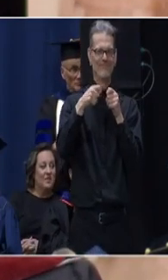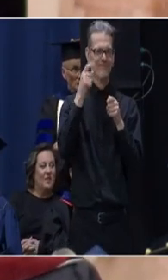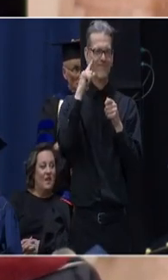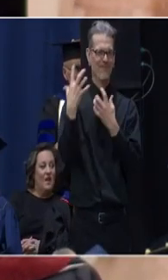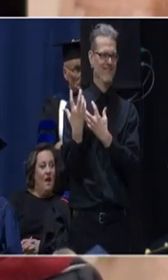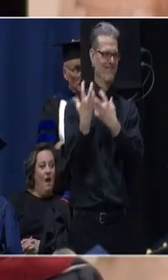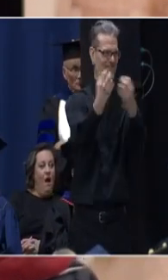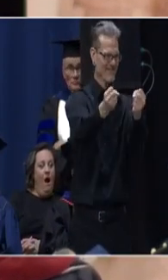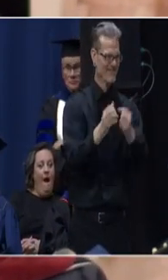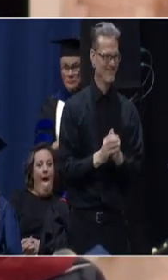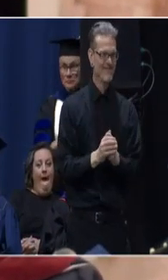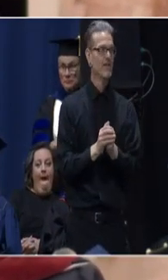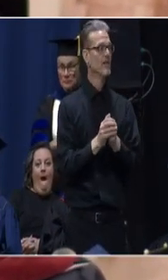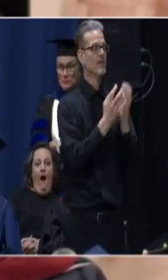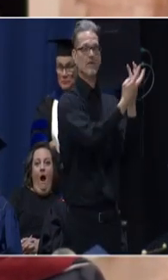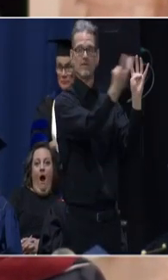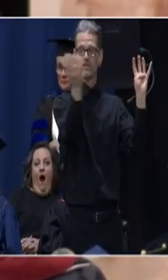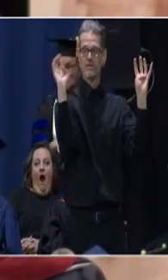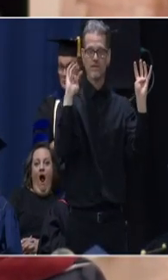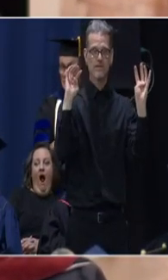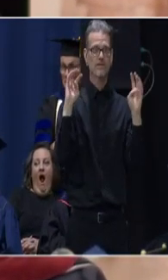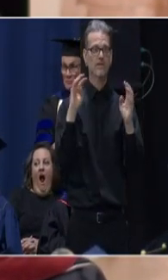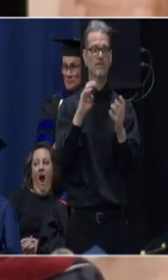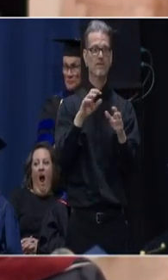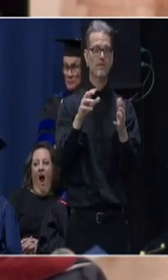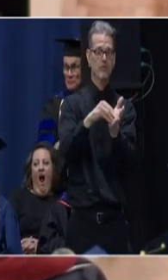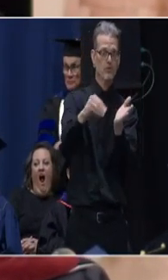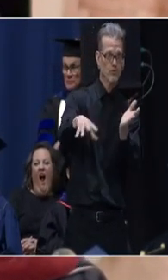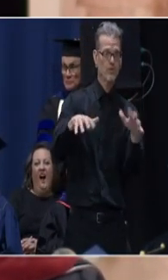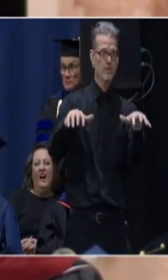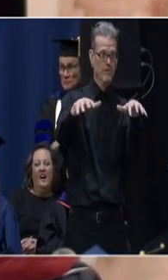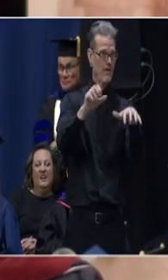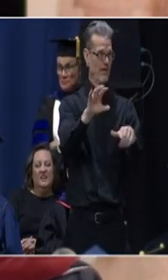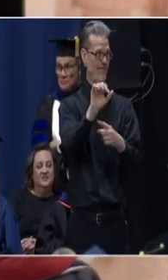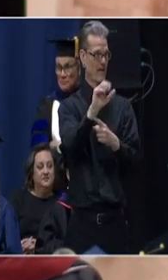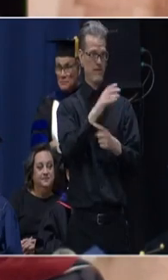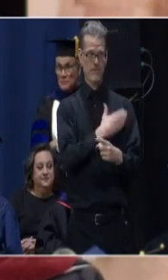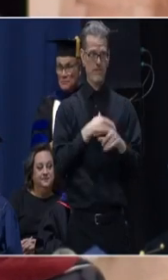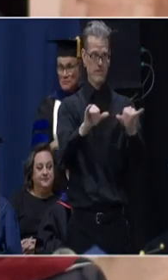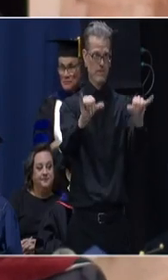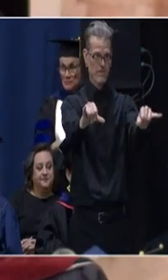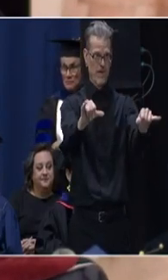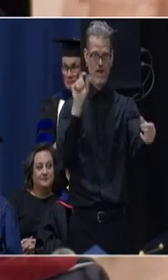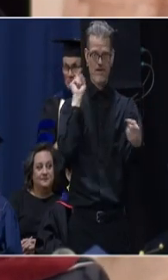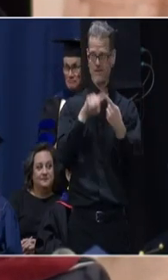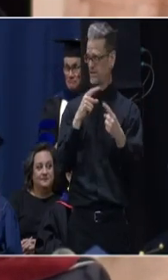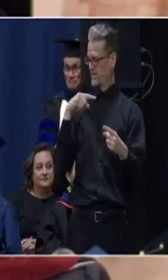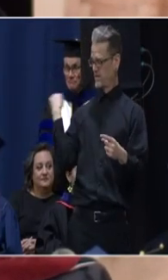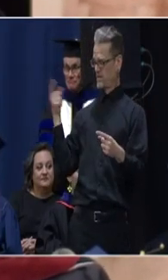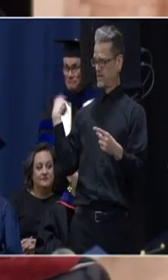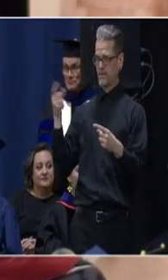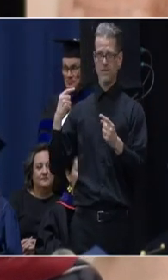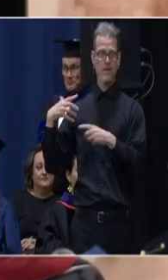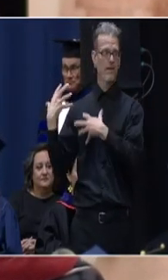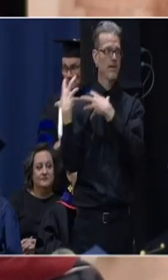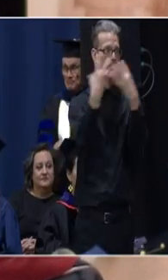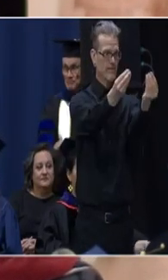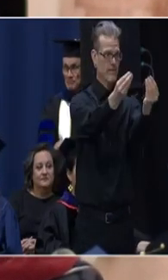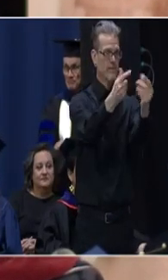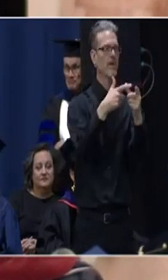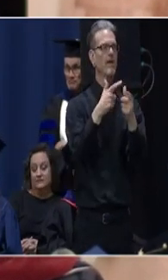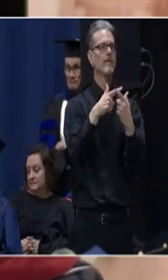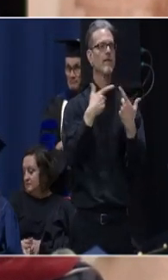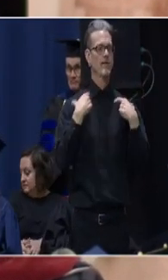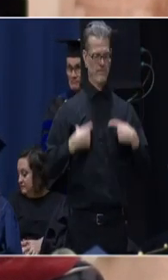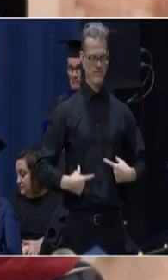audience, graduates, and faculty please remain seated until the stage party exits and you are dismissed by the